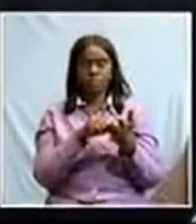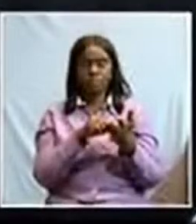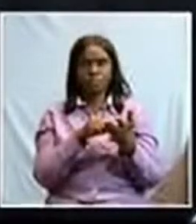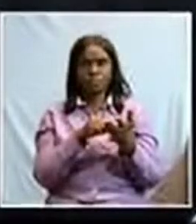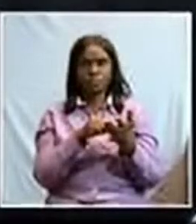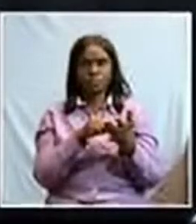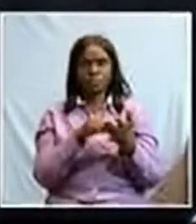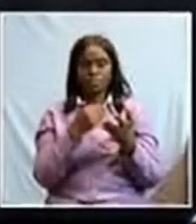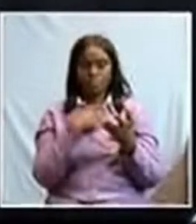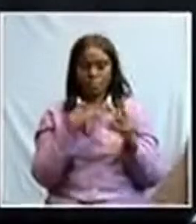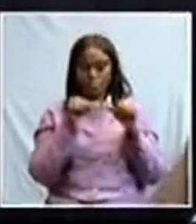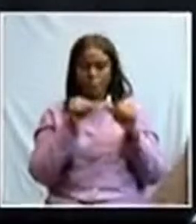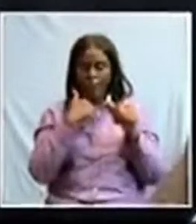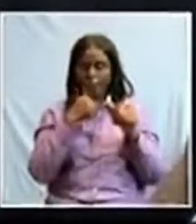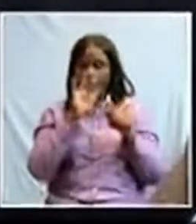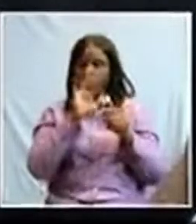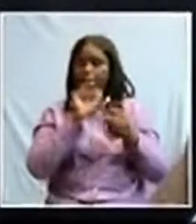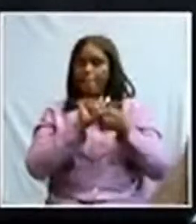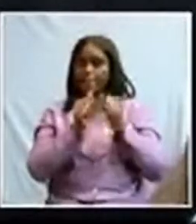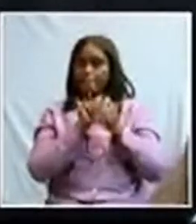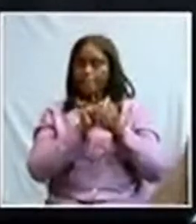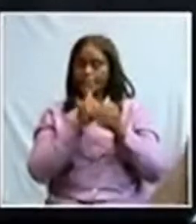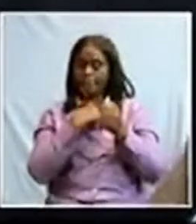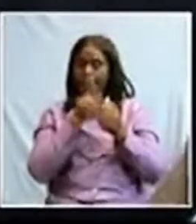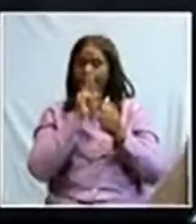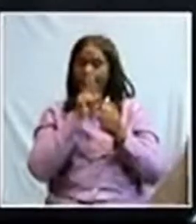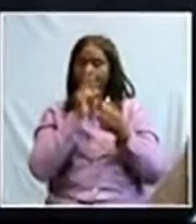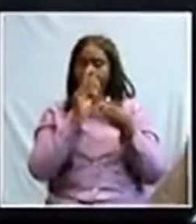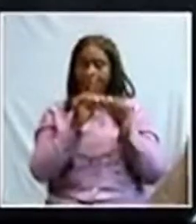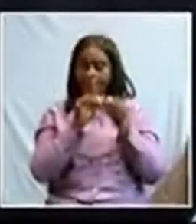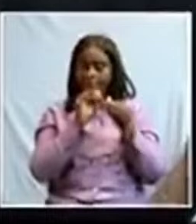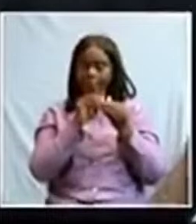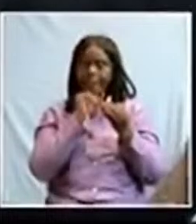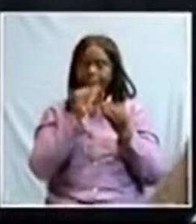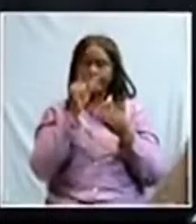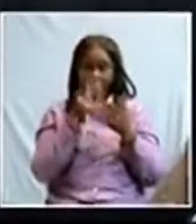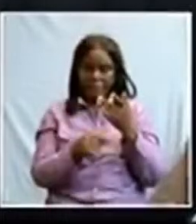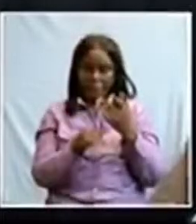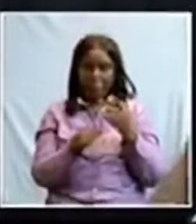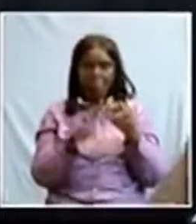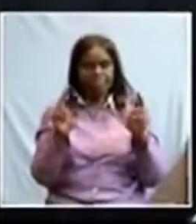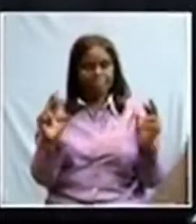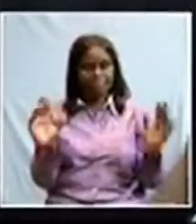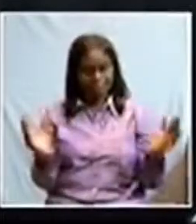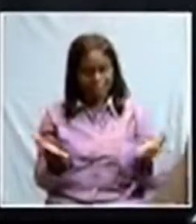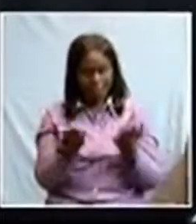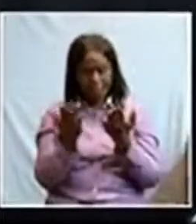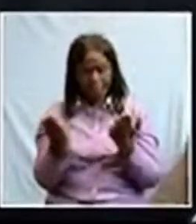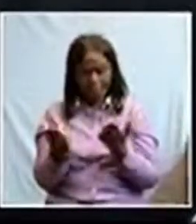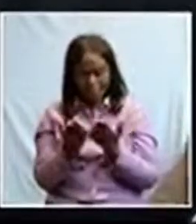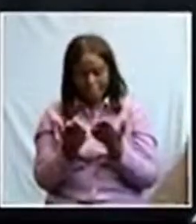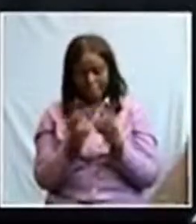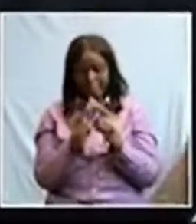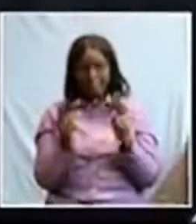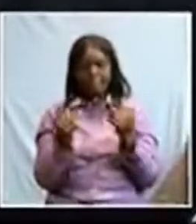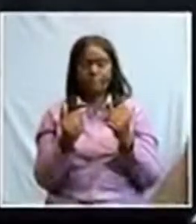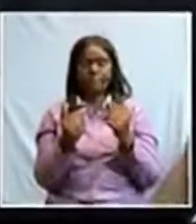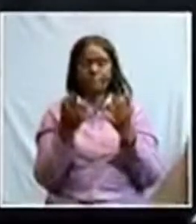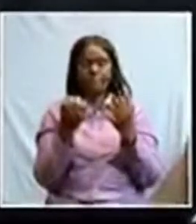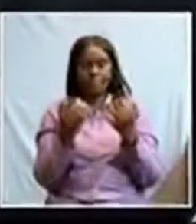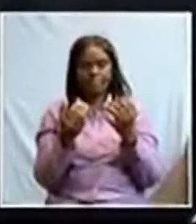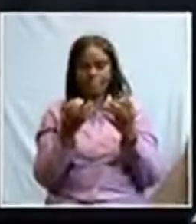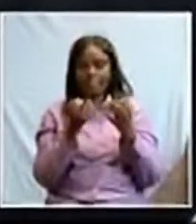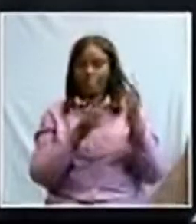So there's still that problem of the two figures not reconciling. So want